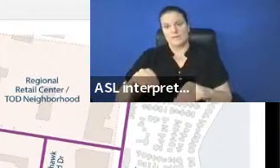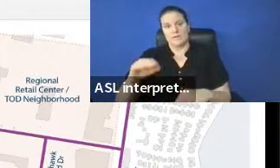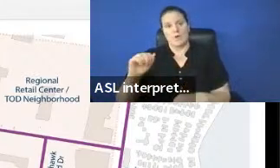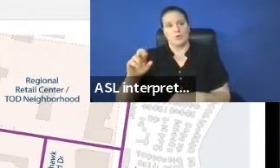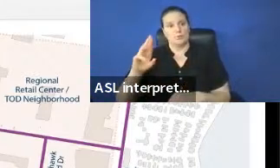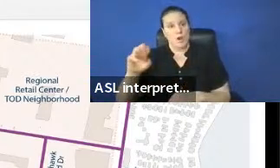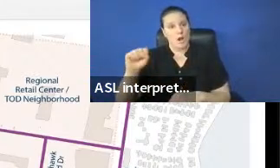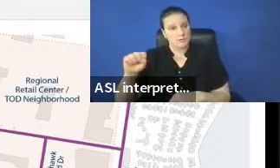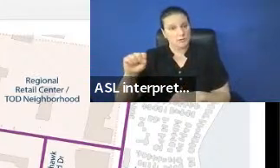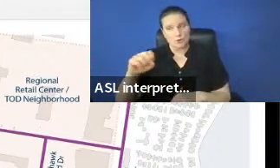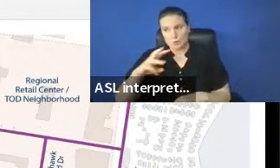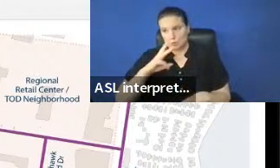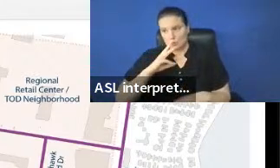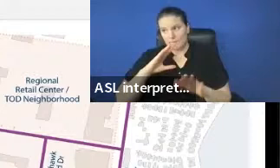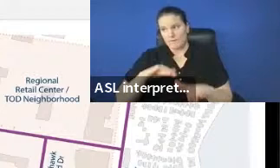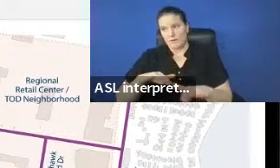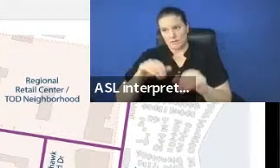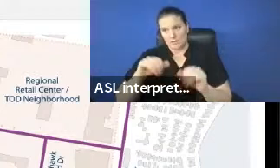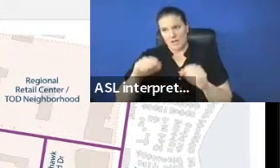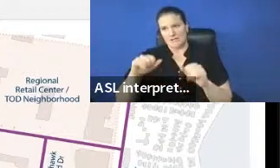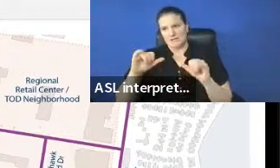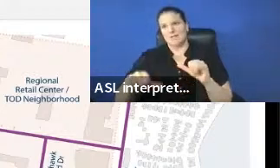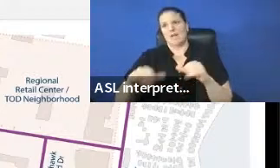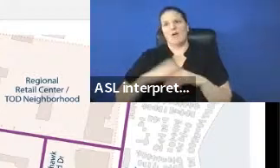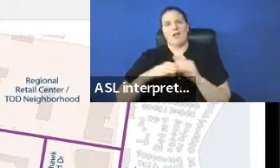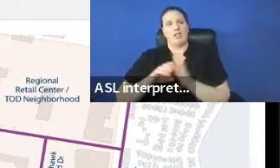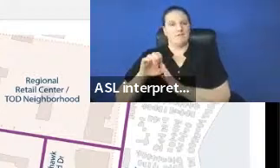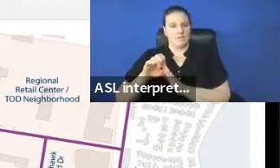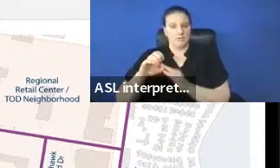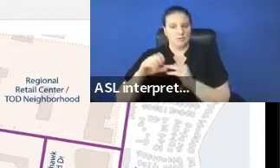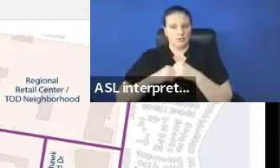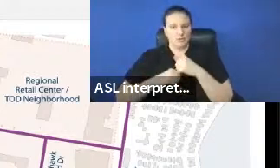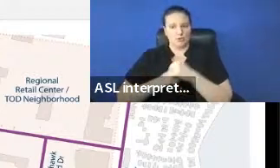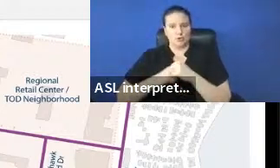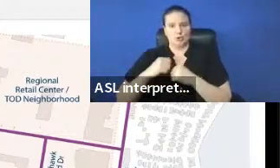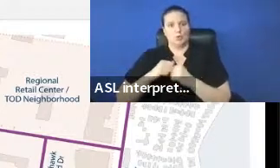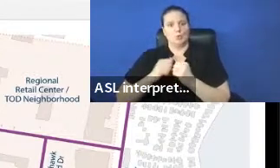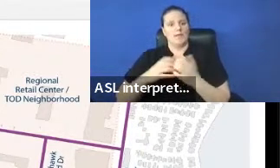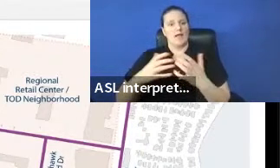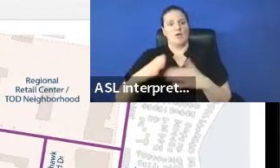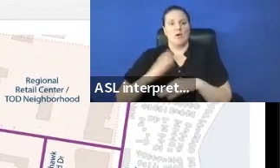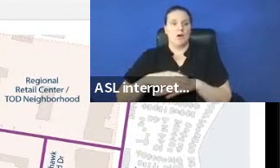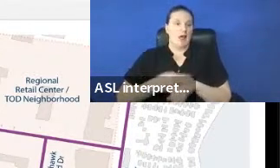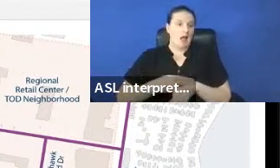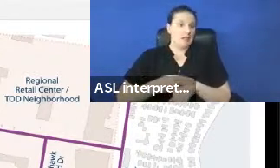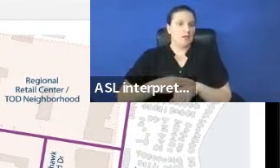the river, it allows them to stay on those elevated structures without having come down to the island and then go back up again.